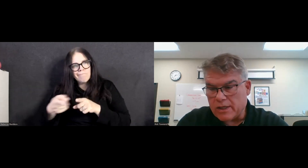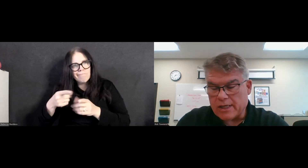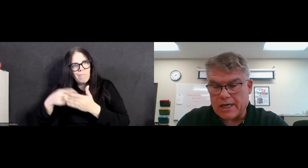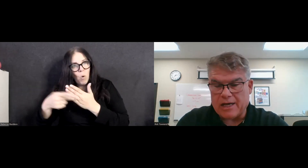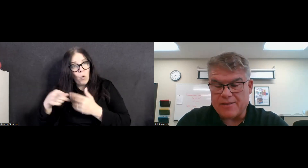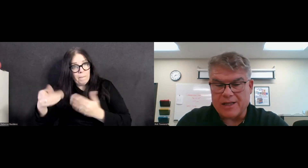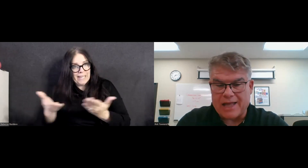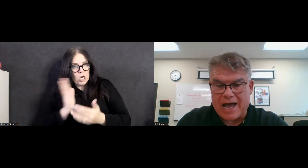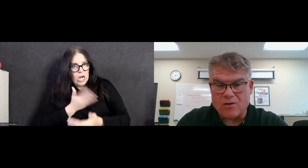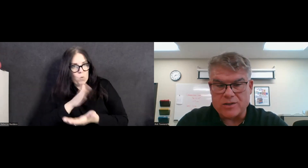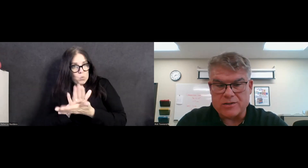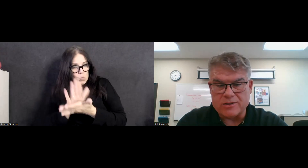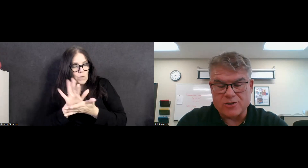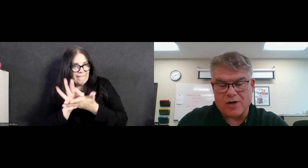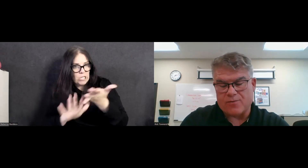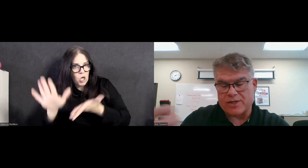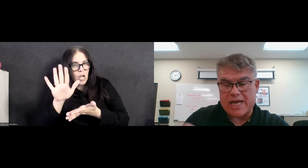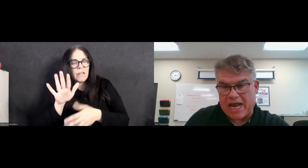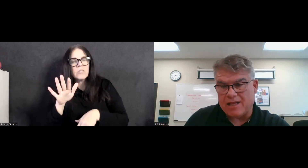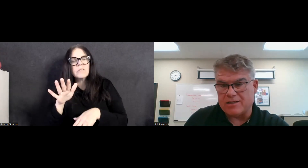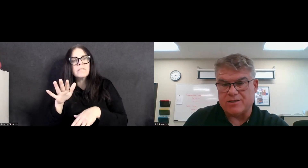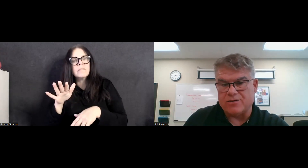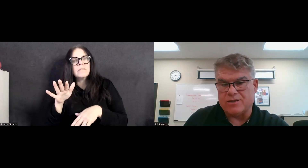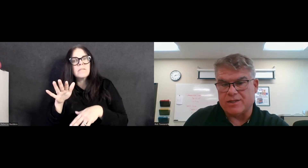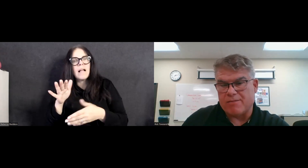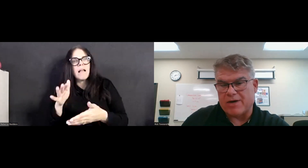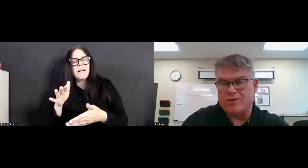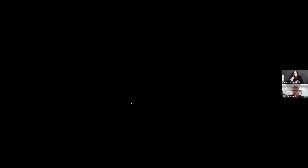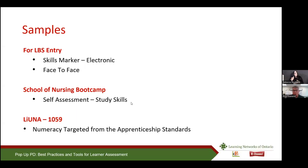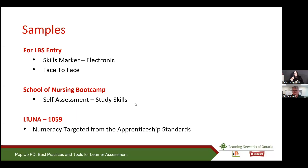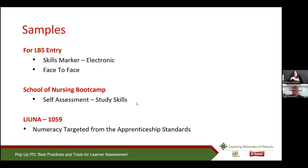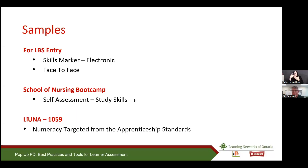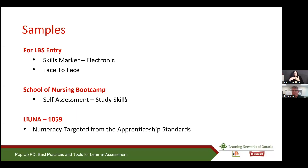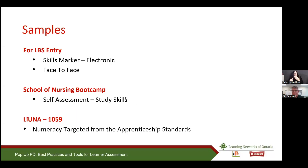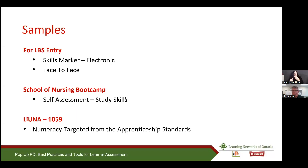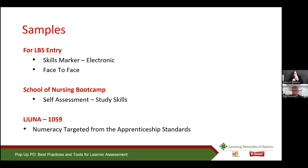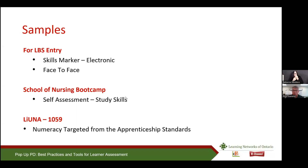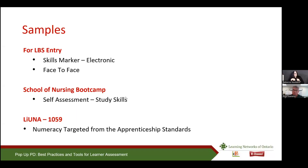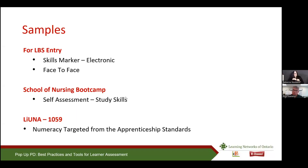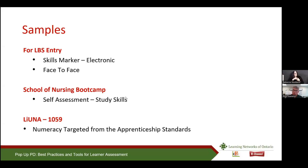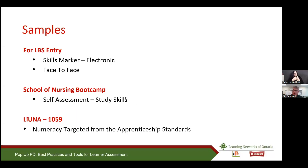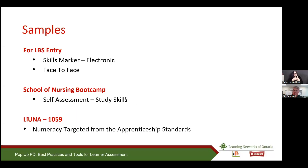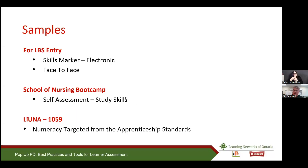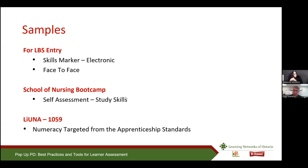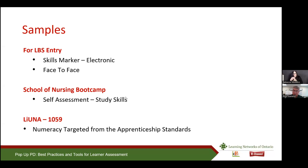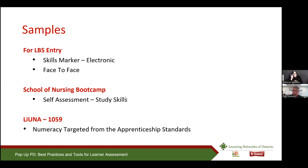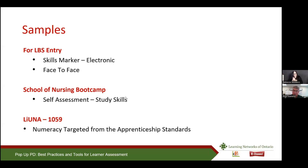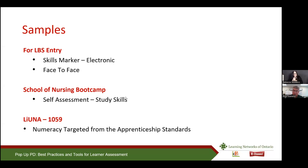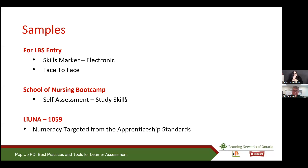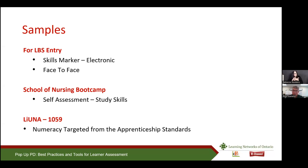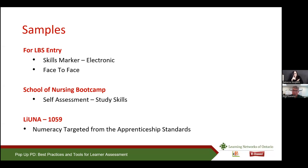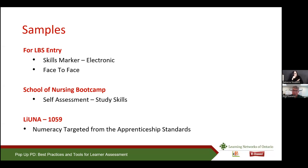school that allows to try and retain students that might do poor in mathematics. So if they score well